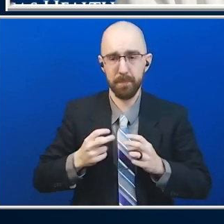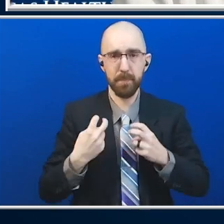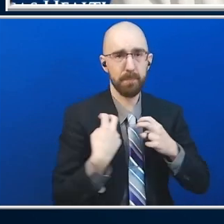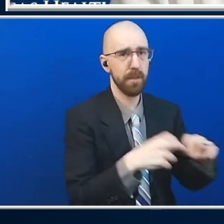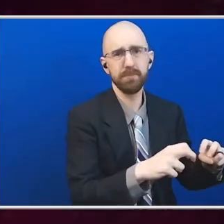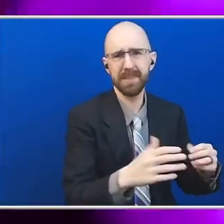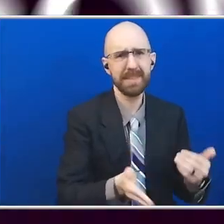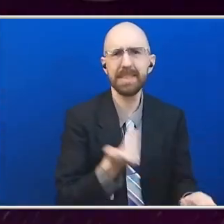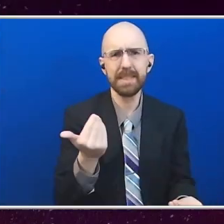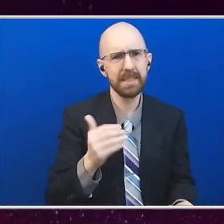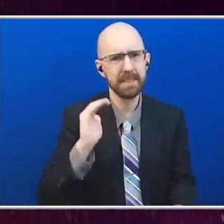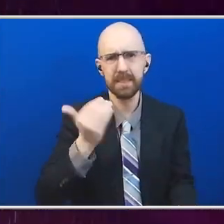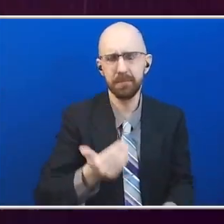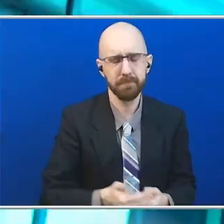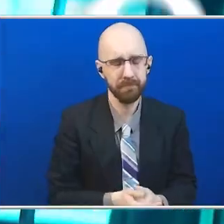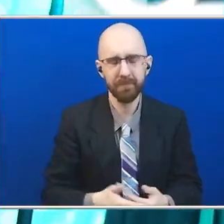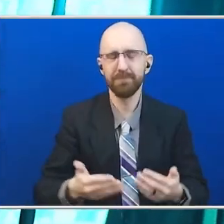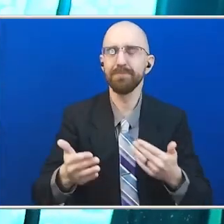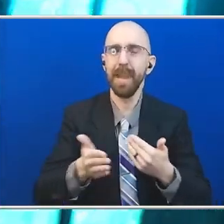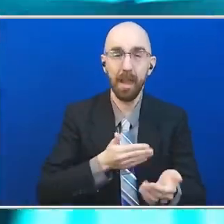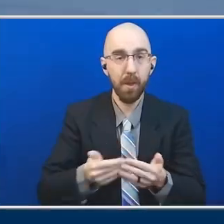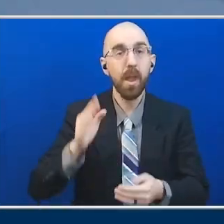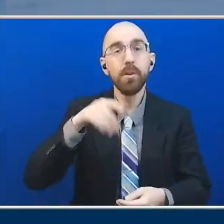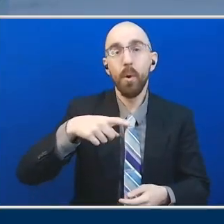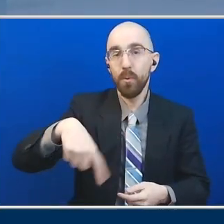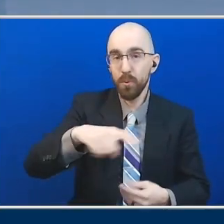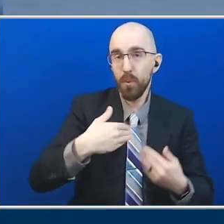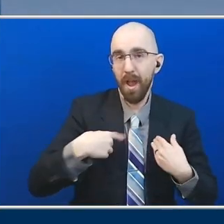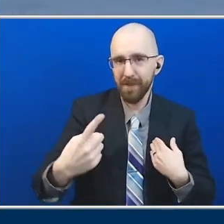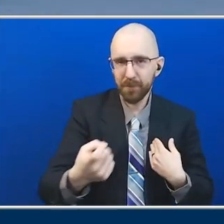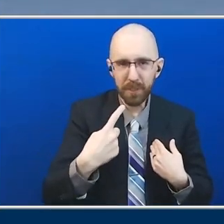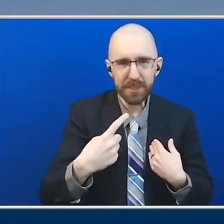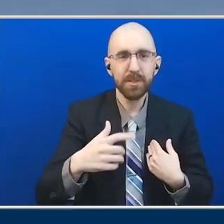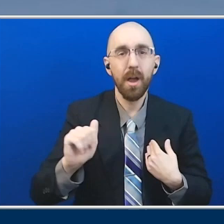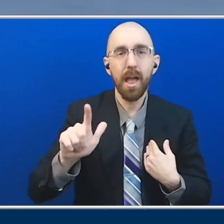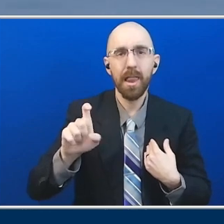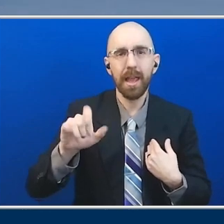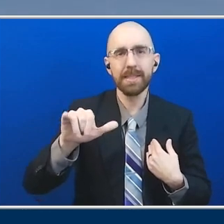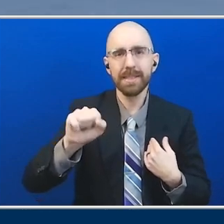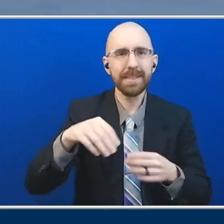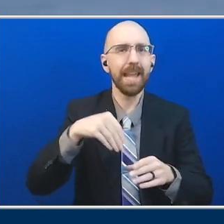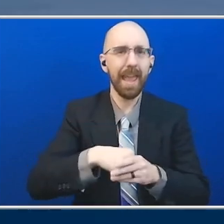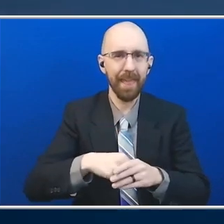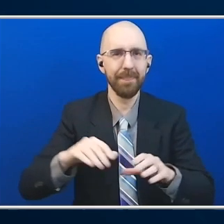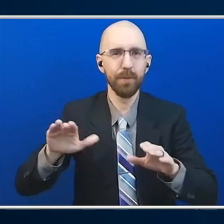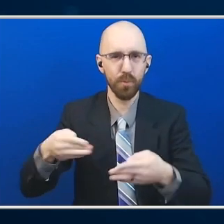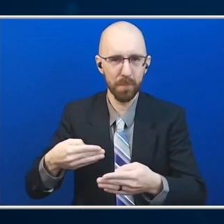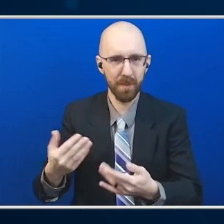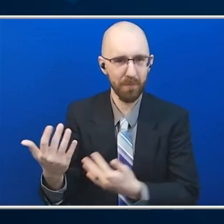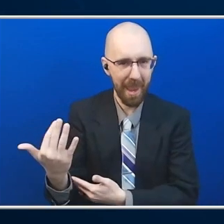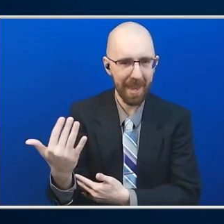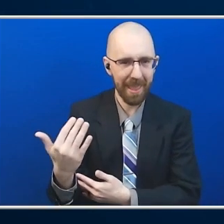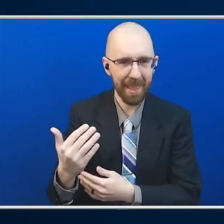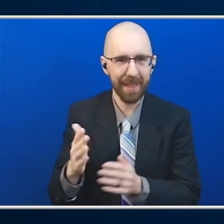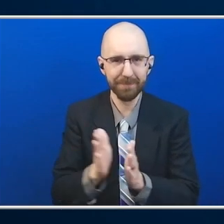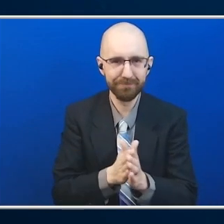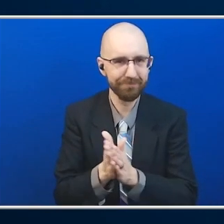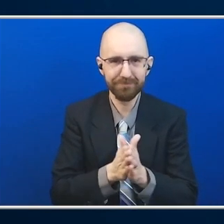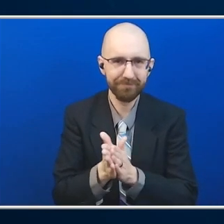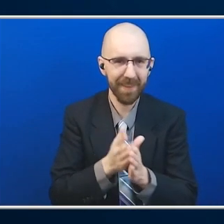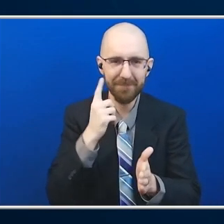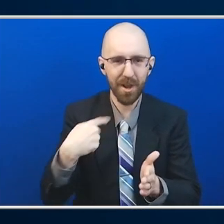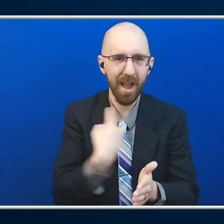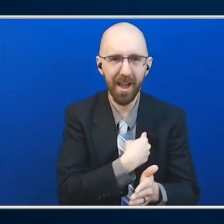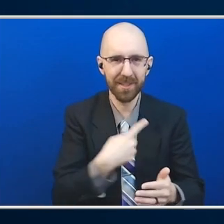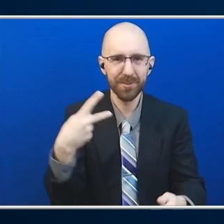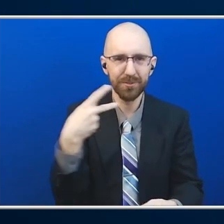we know you have questions. So Alexis is in our studio waiting anxiously for us to stop talking so she can